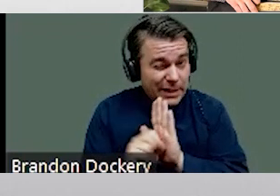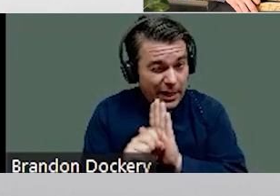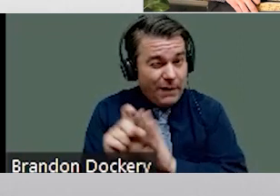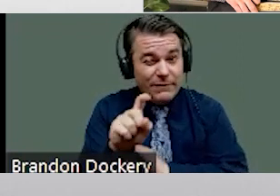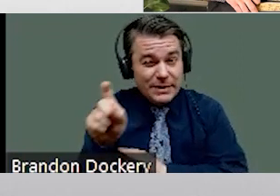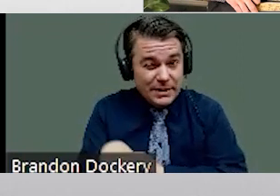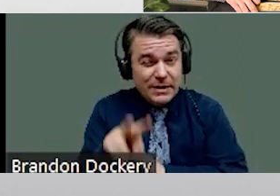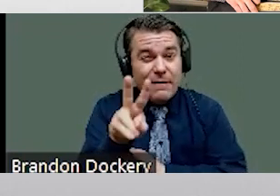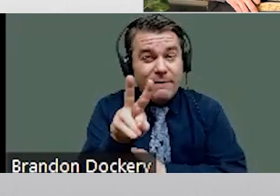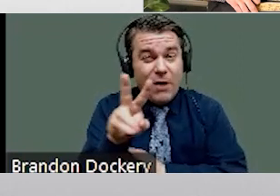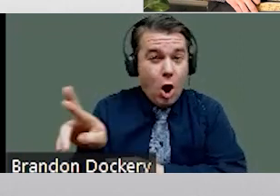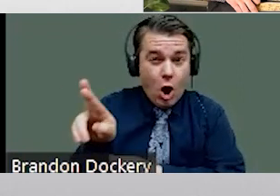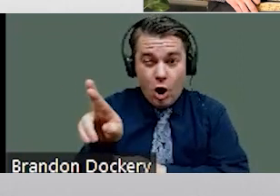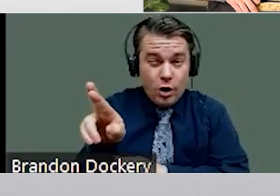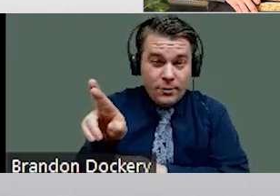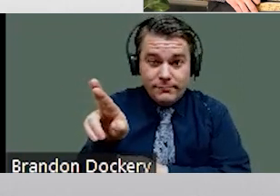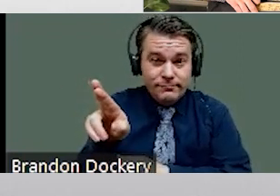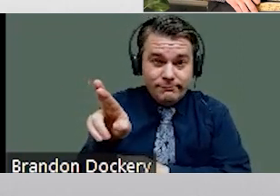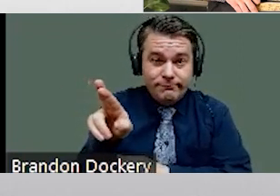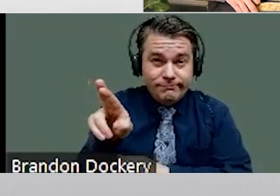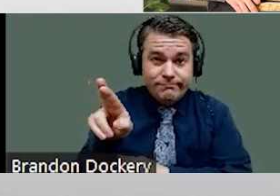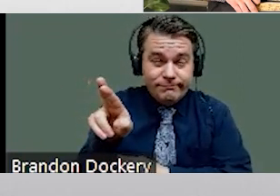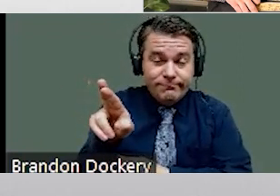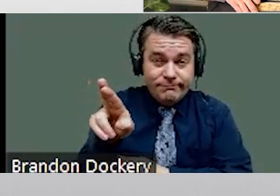of Texas Vocational Rehabilitation Agency.